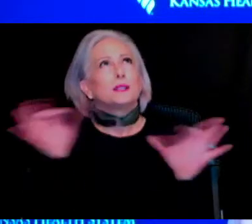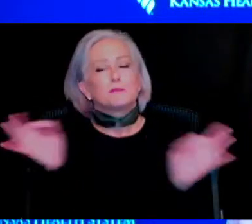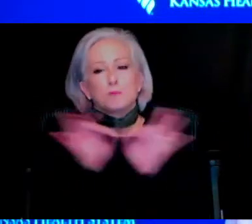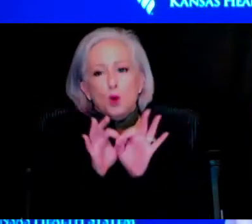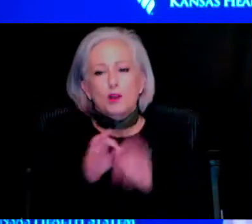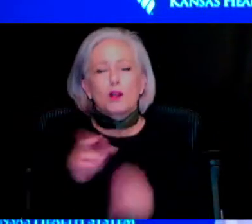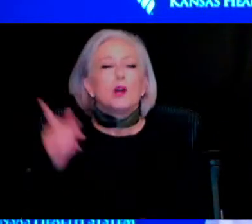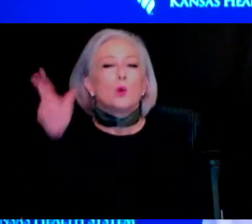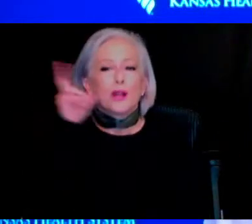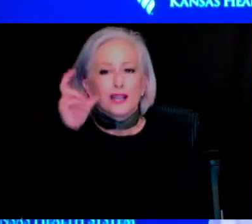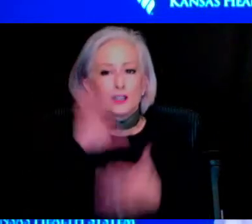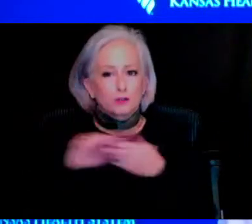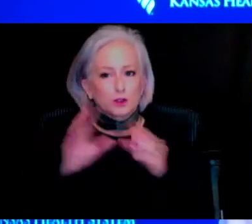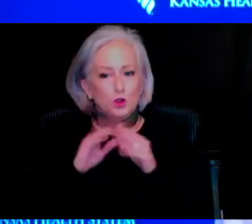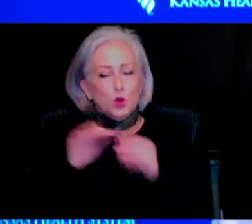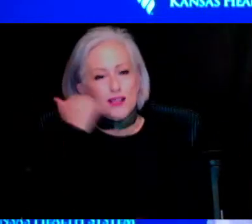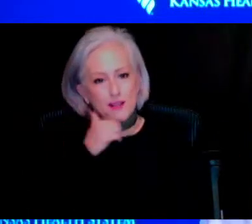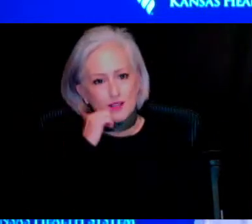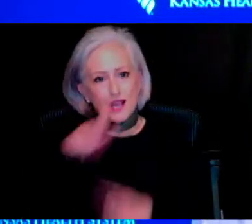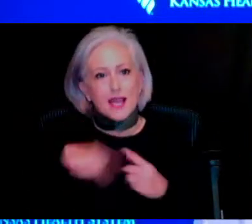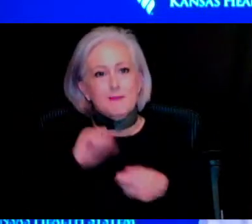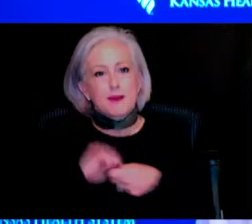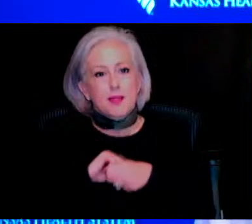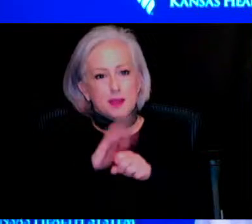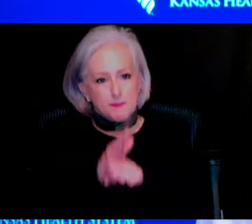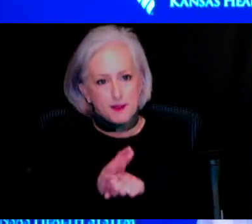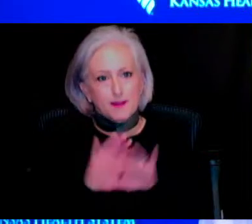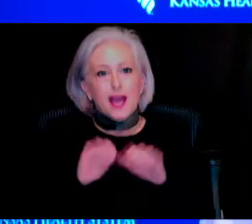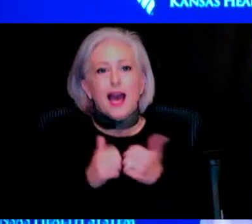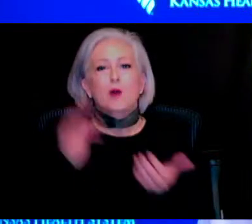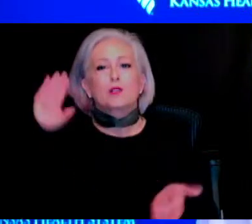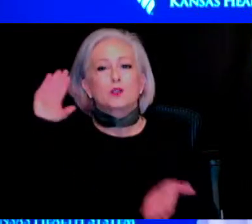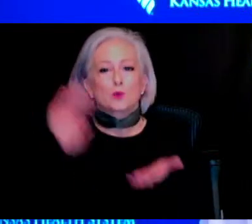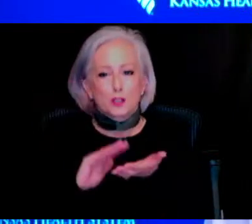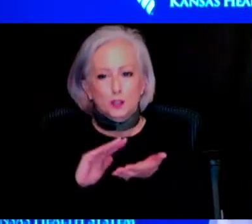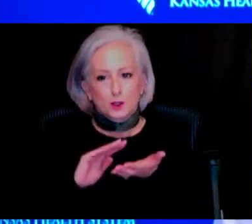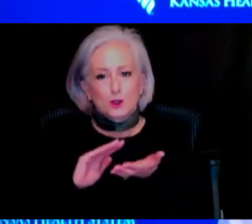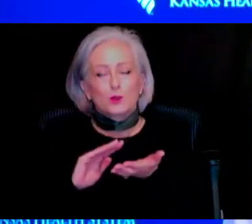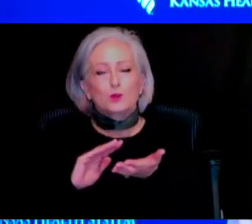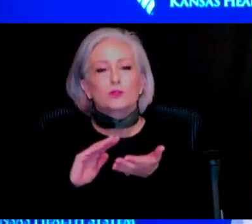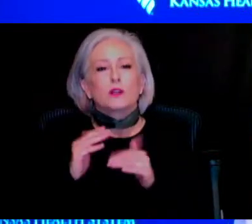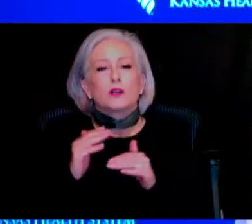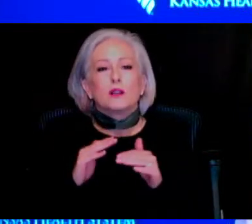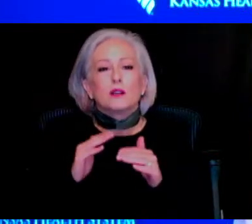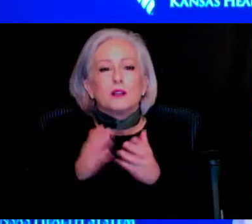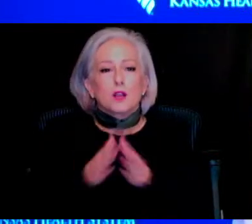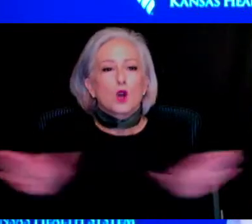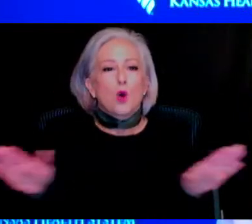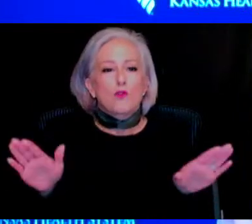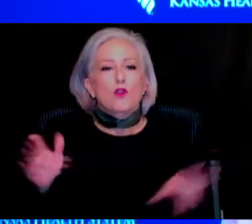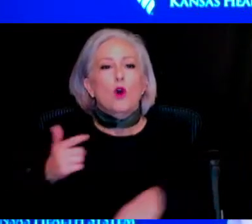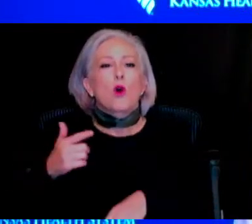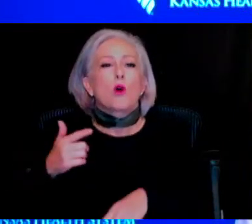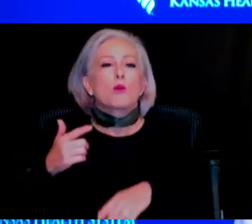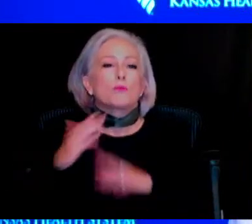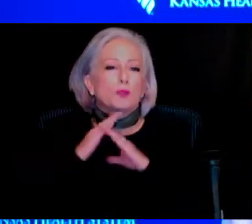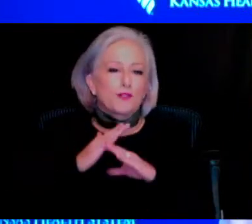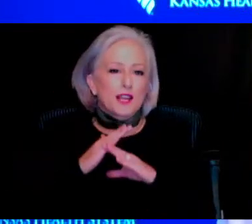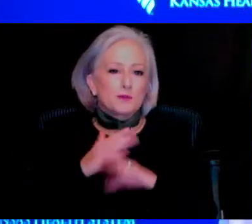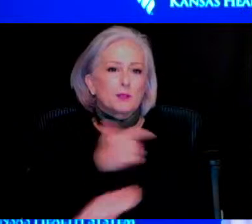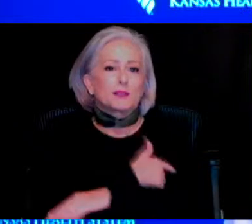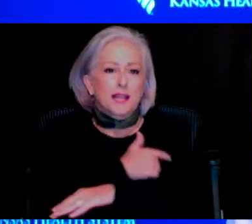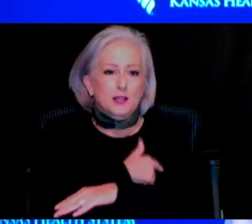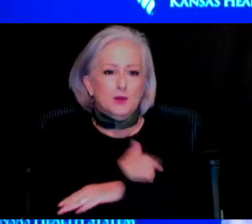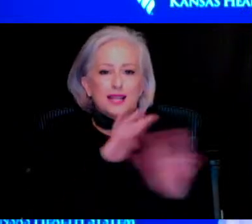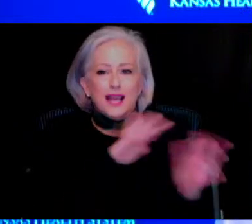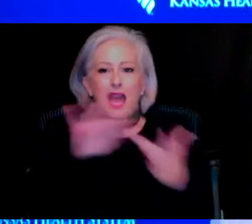about the pandemic and how it has reduced the overall vaccine preventable disease outreach programs. And